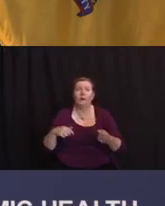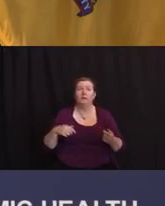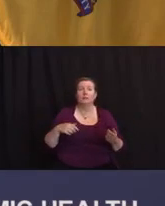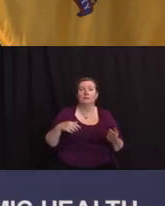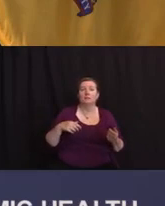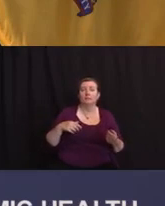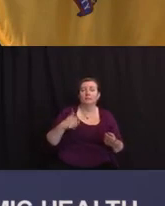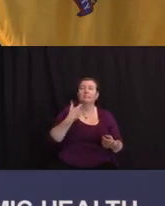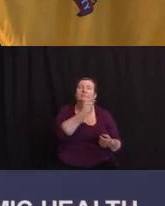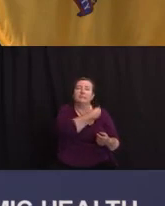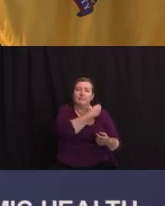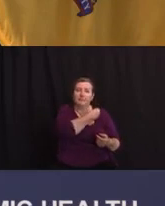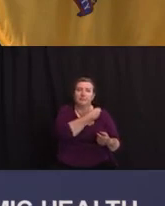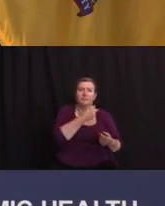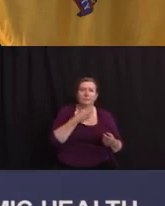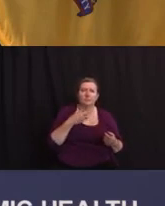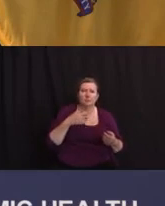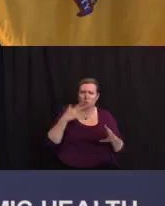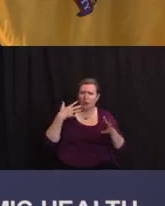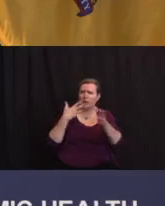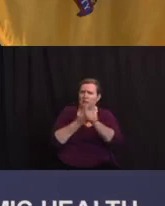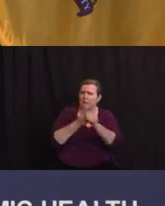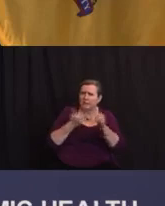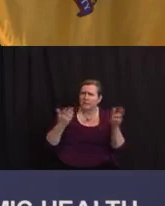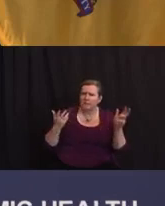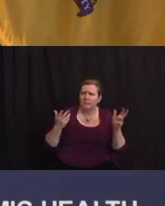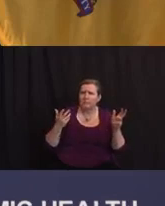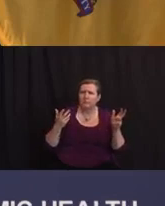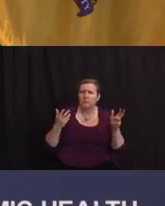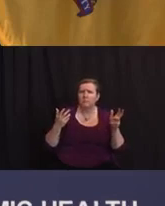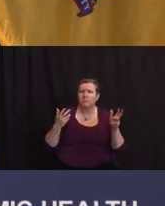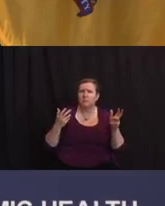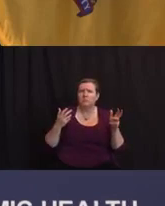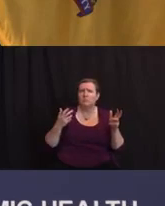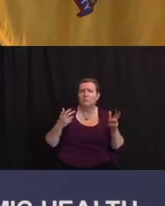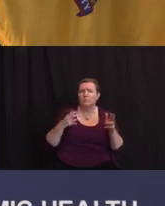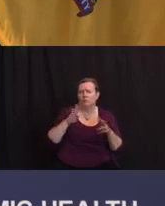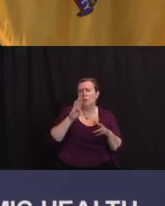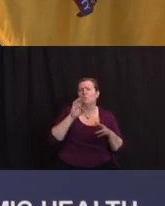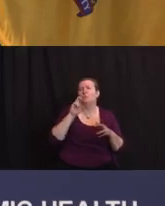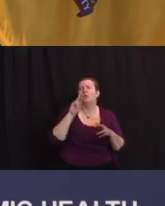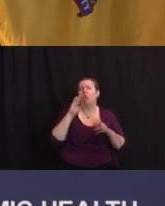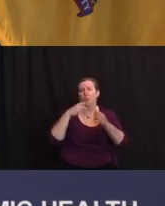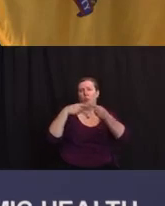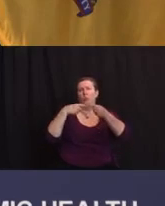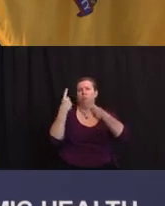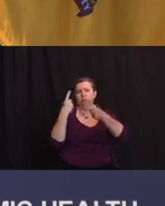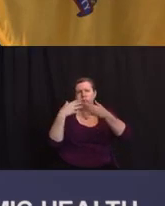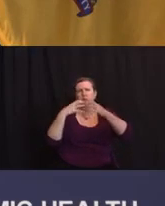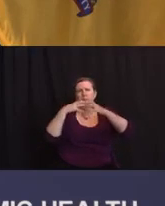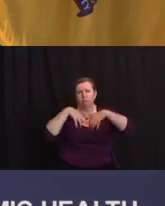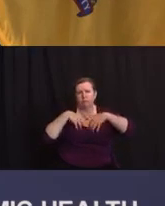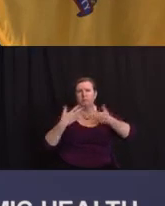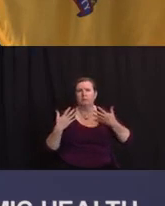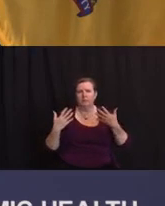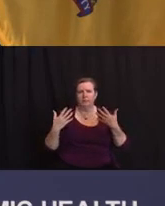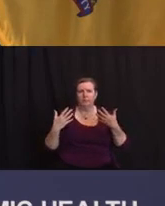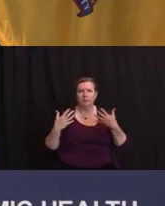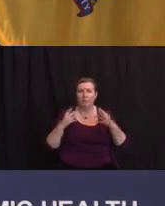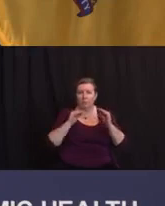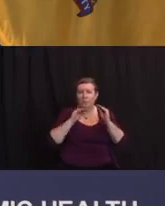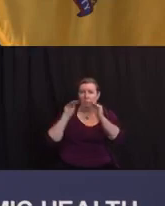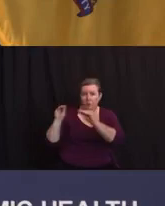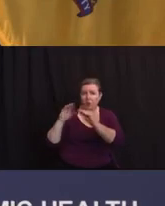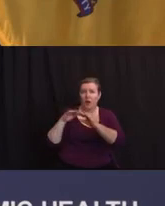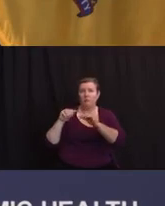Is that possible? Thanks, Matt. On the former, we're not there yet. We continue